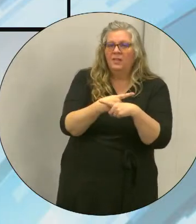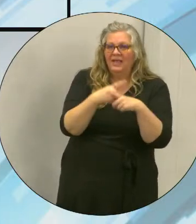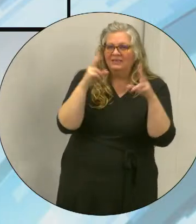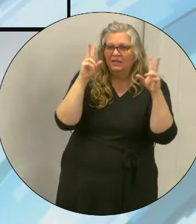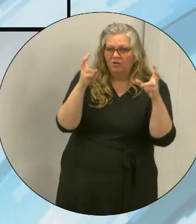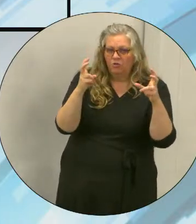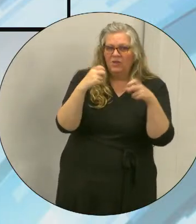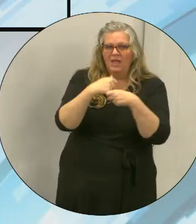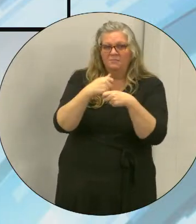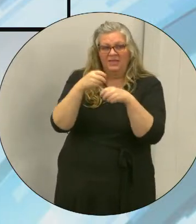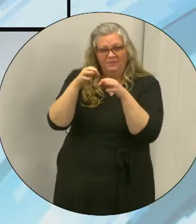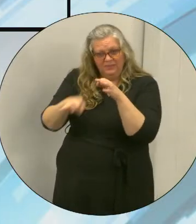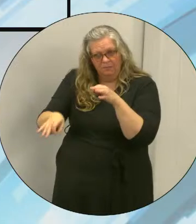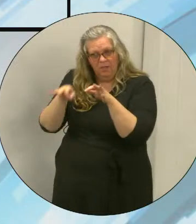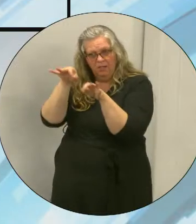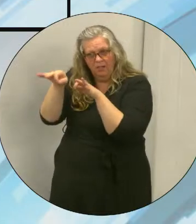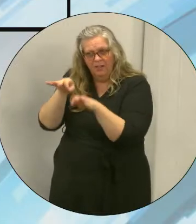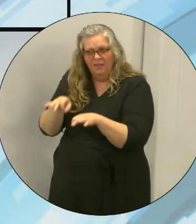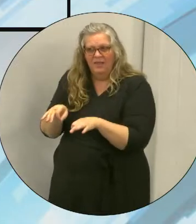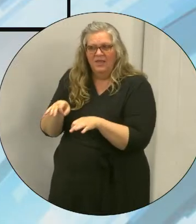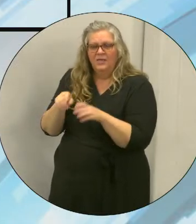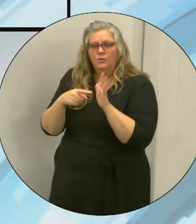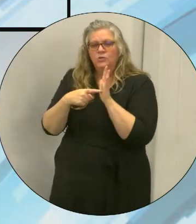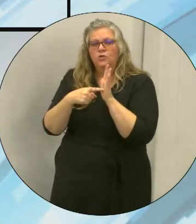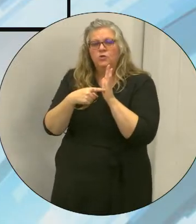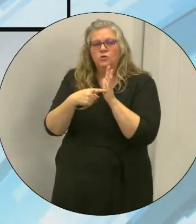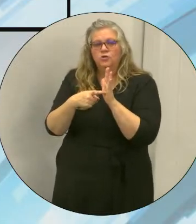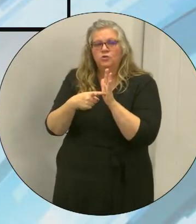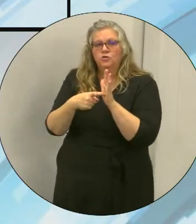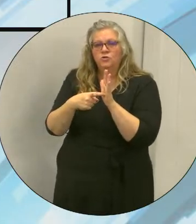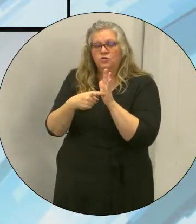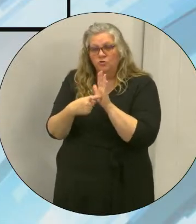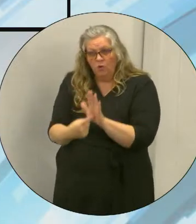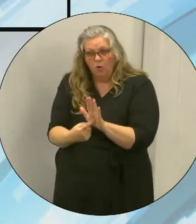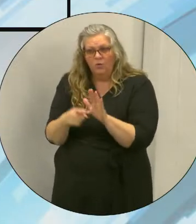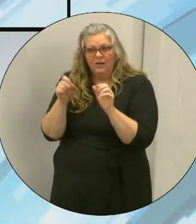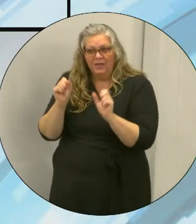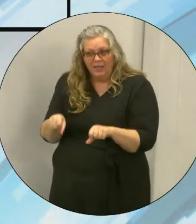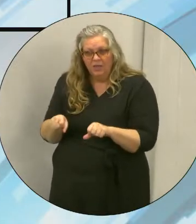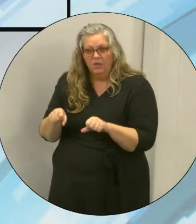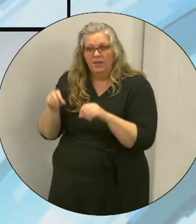that indicated that he would be able to move us in